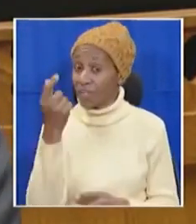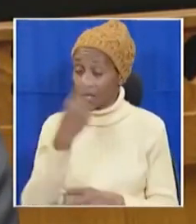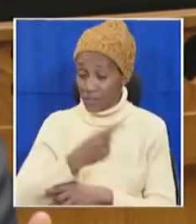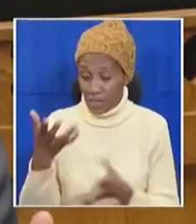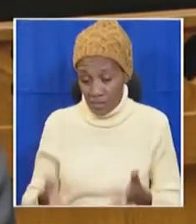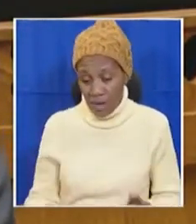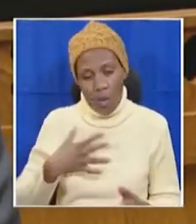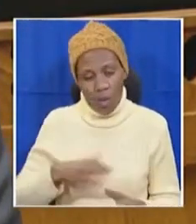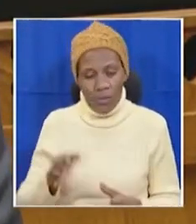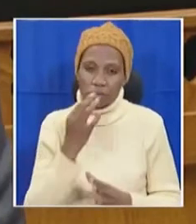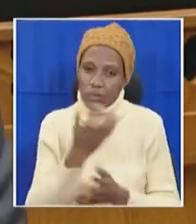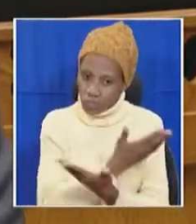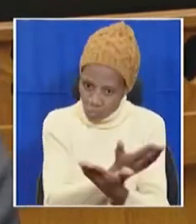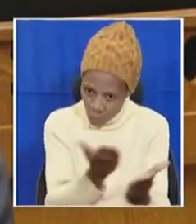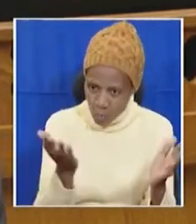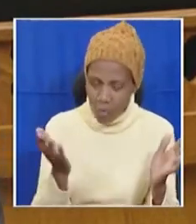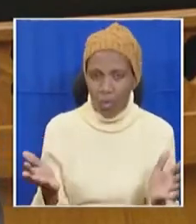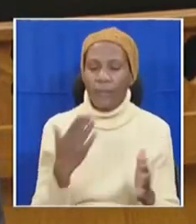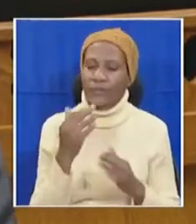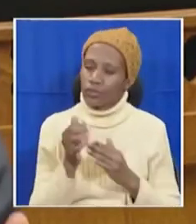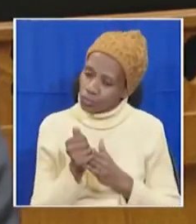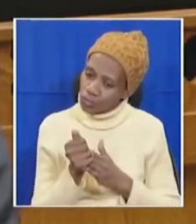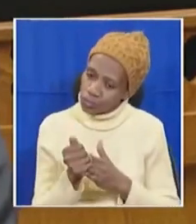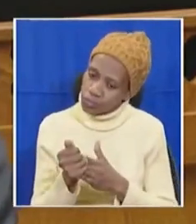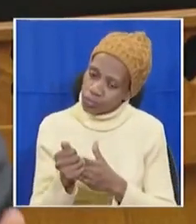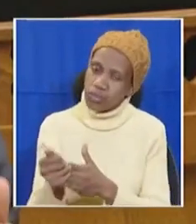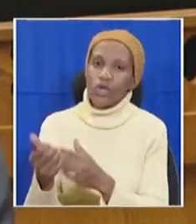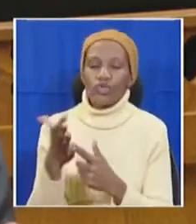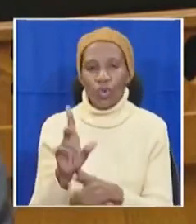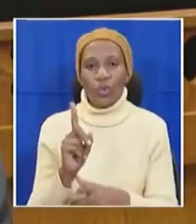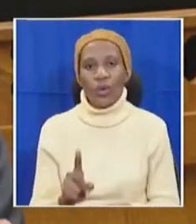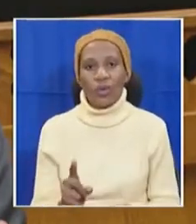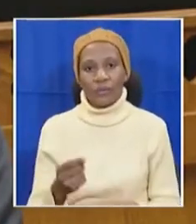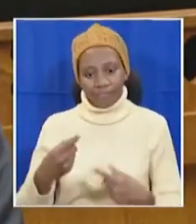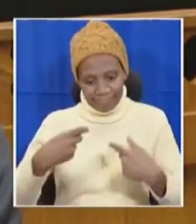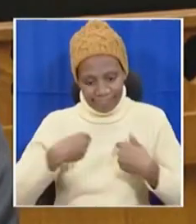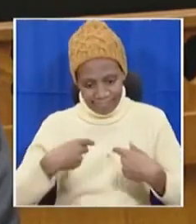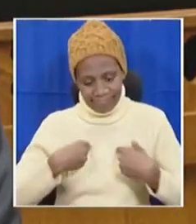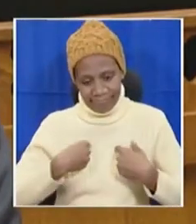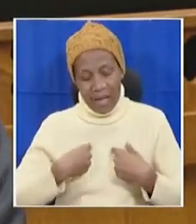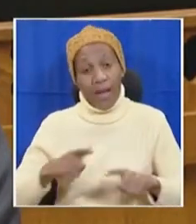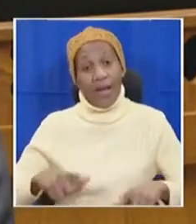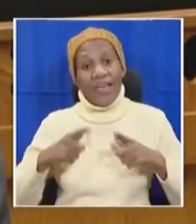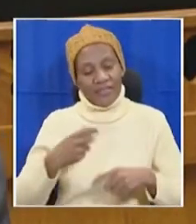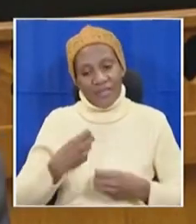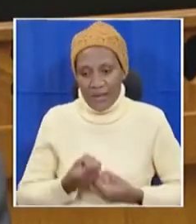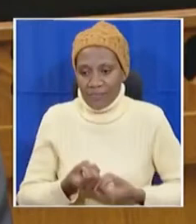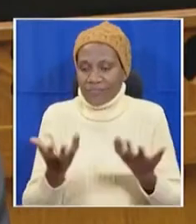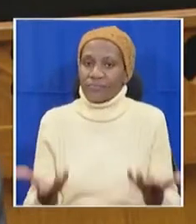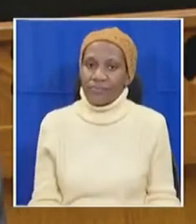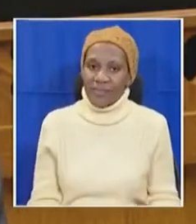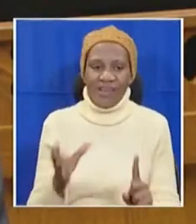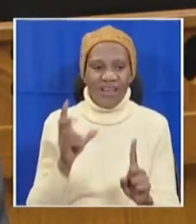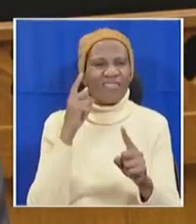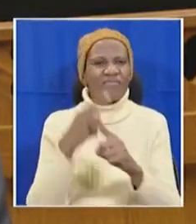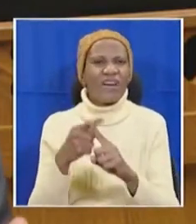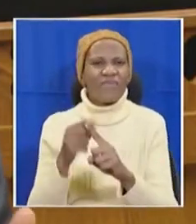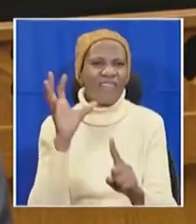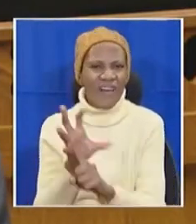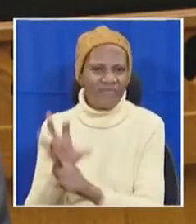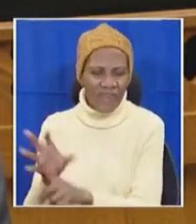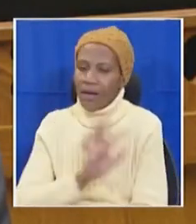I would urge all of us to lead the charge by saying, "Here is the love." No more xenophobic